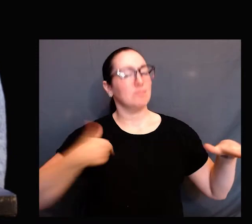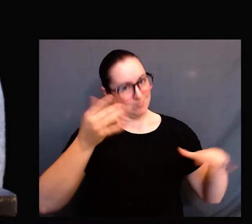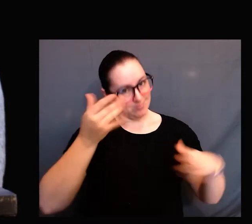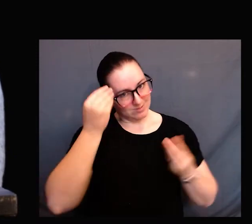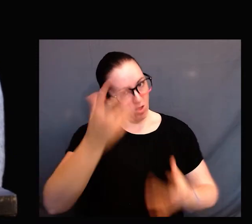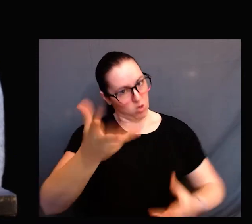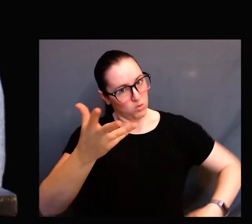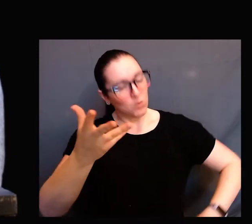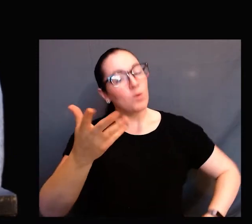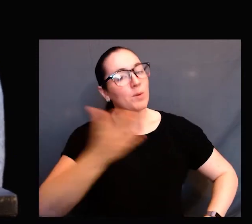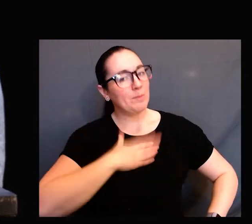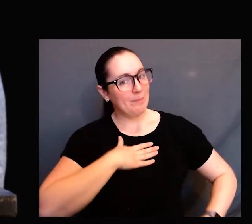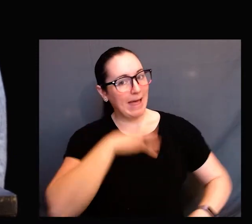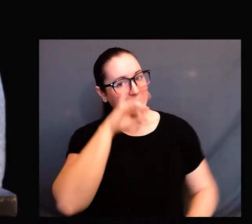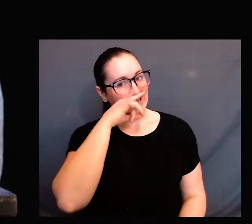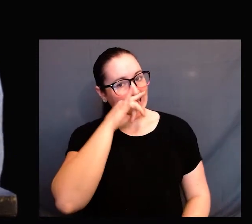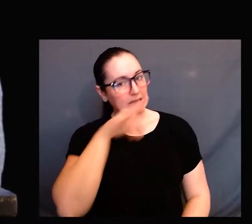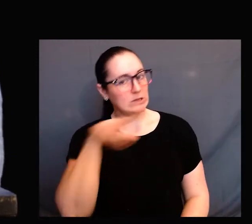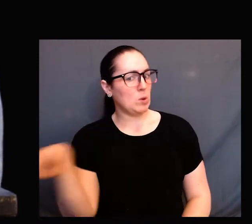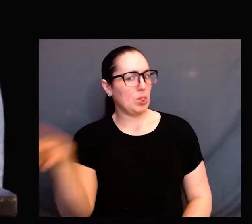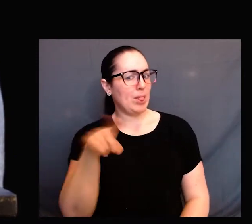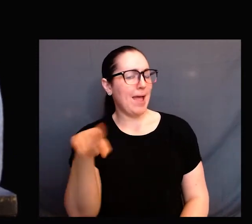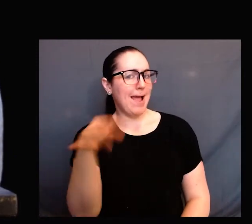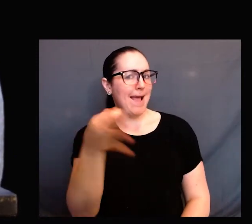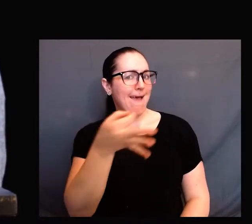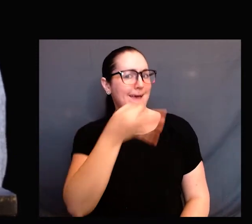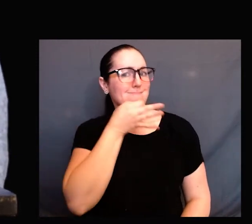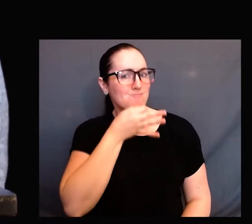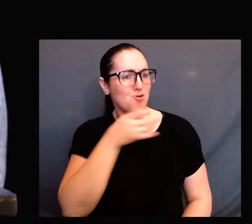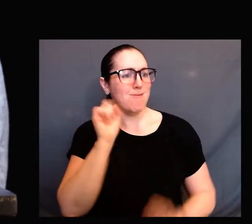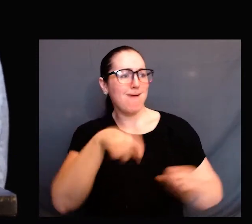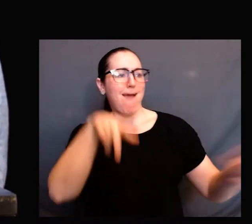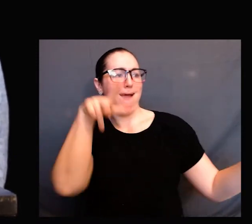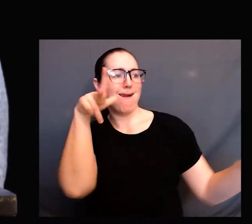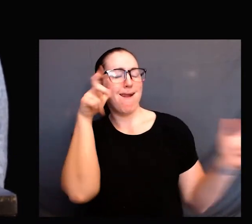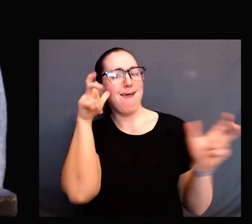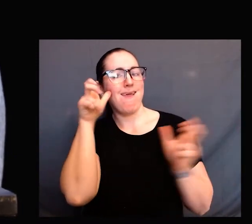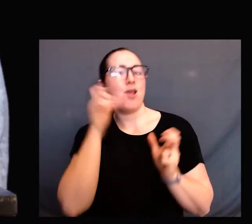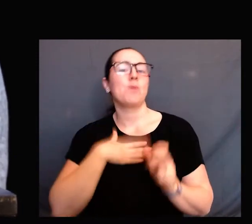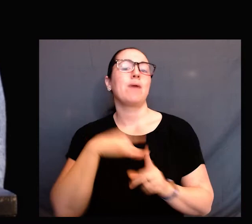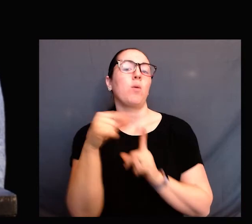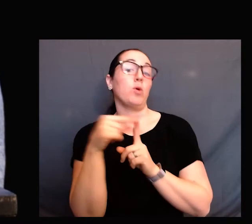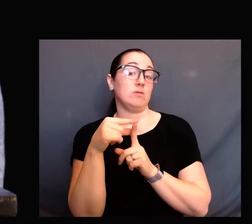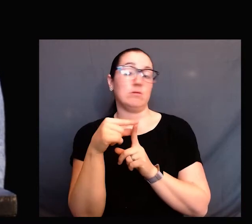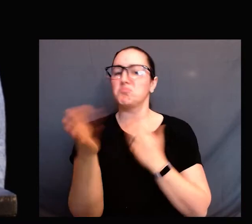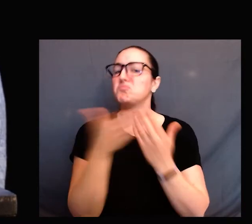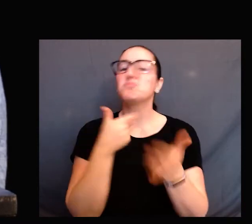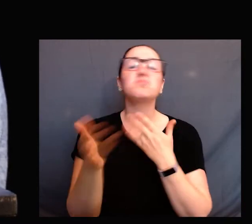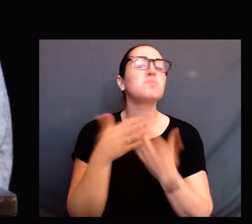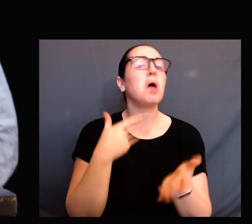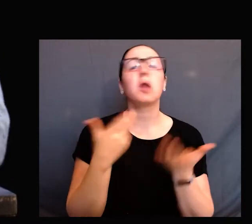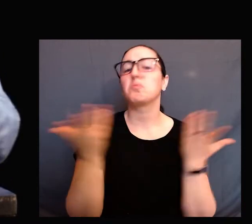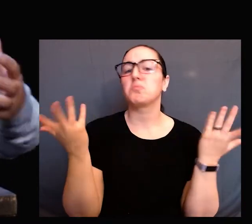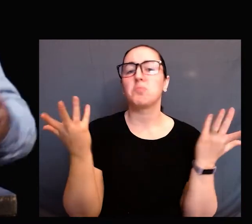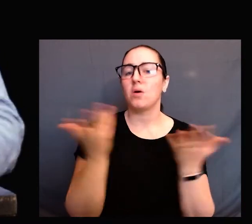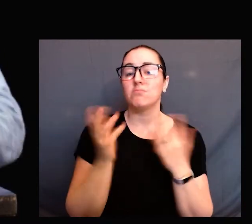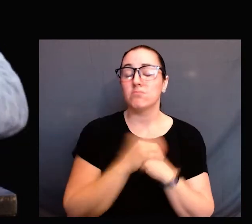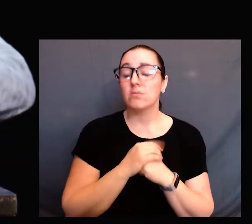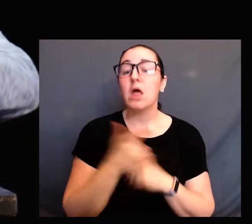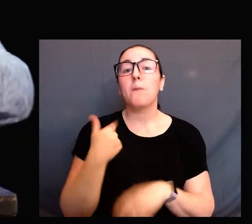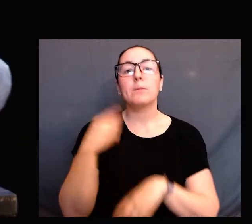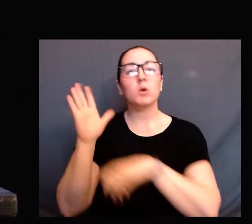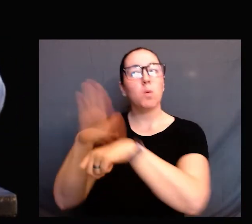you that my kids were experts in hearing my words. It didn't matter what